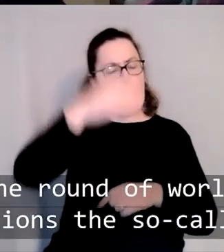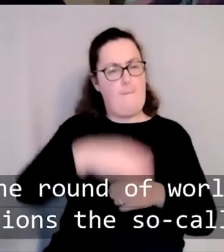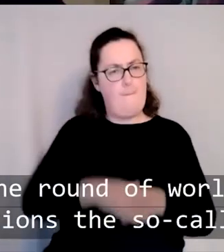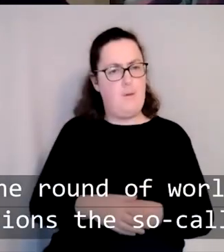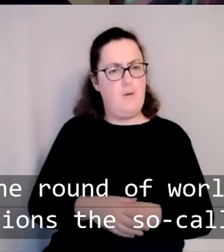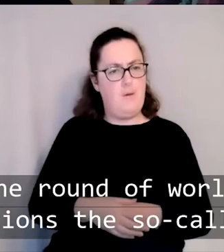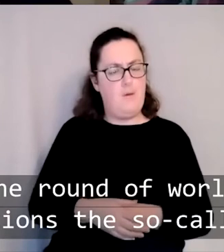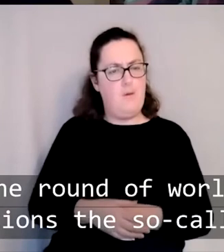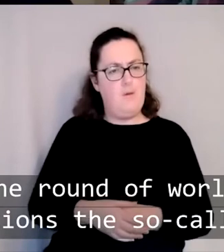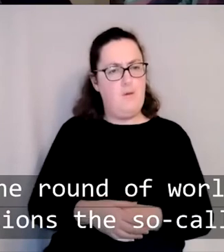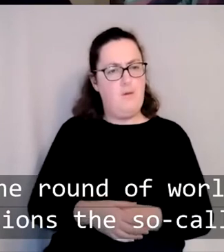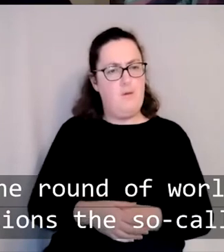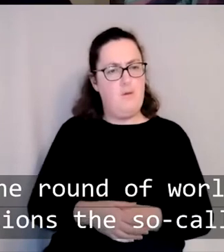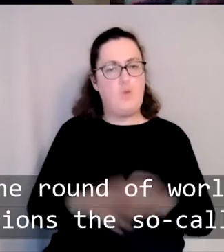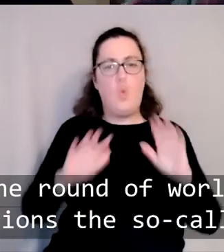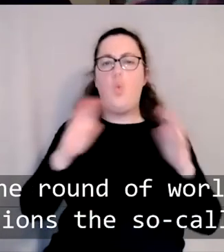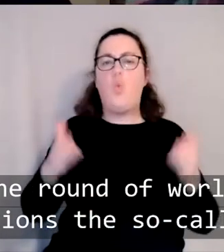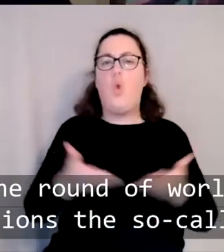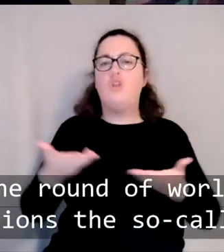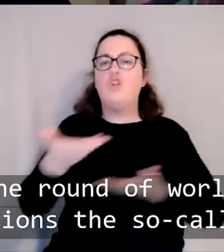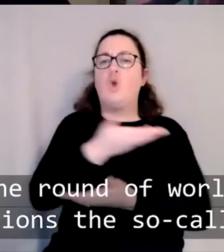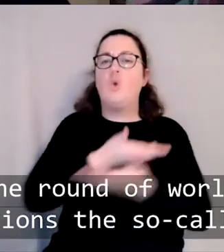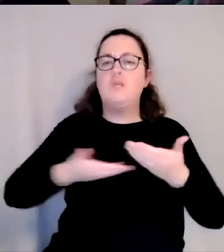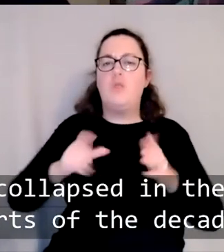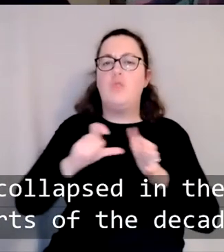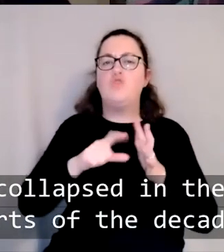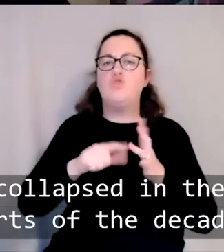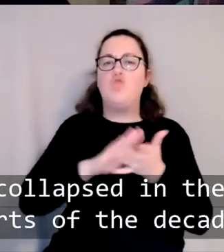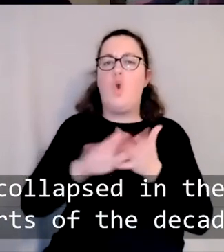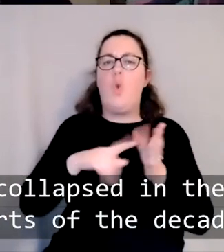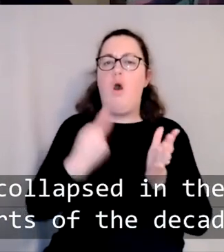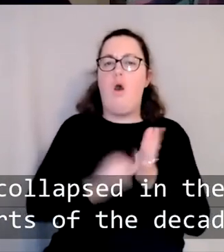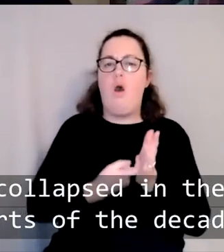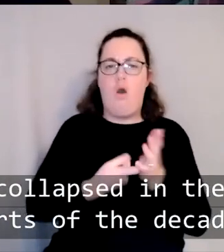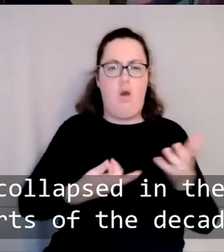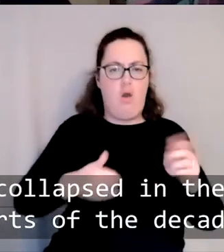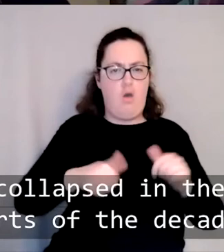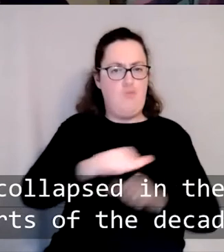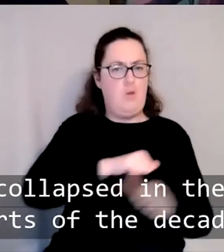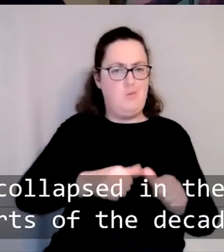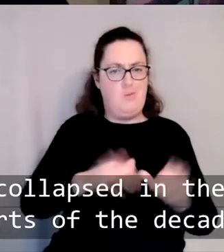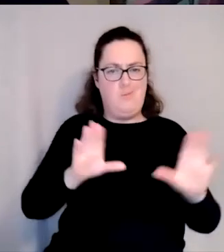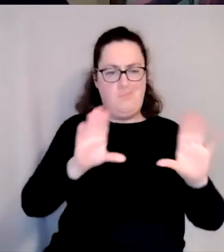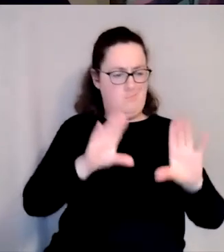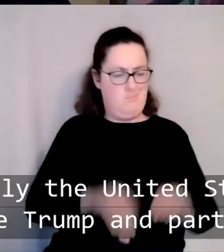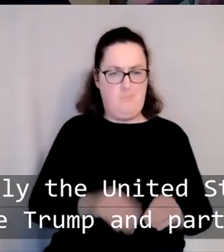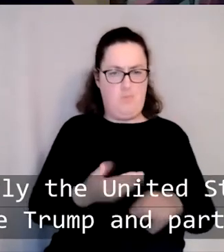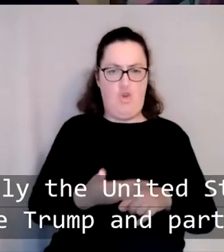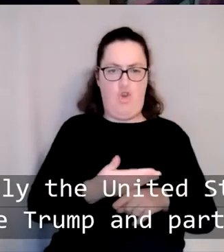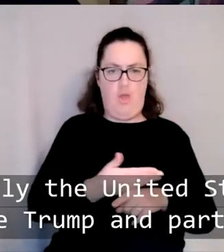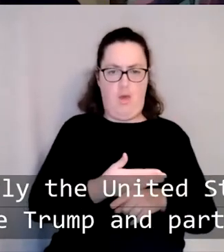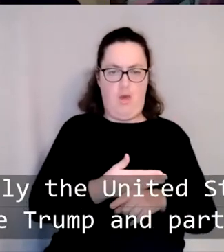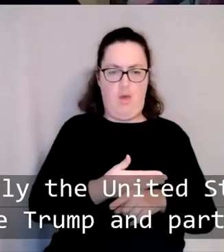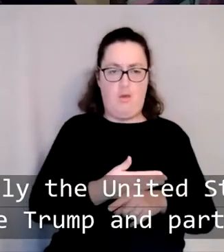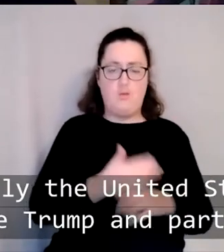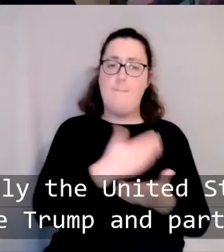of world negotiations, the so-called Doha round, collapsed in the earlier part of the decade. And it was partly